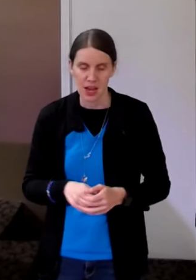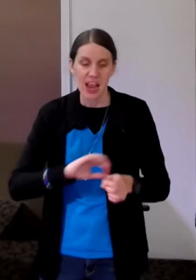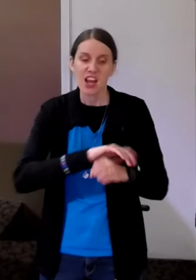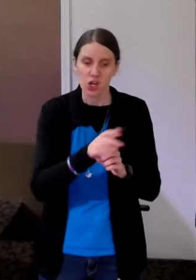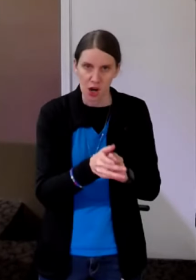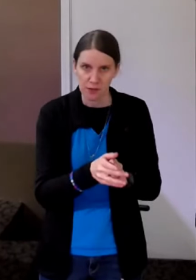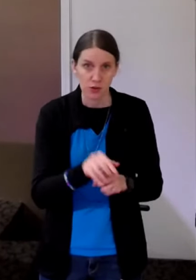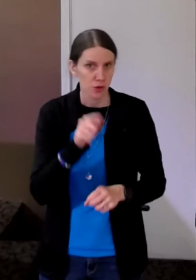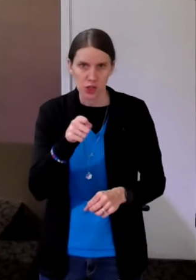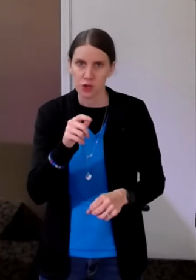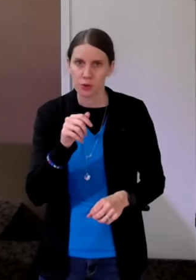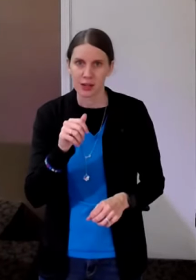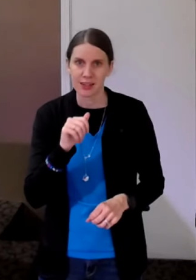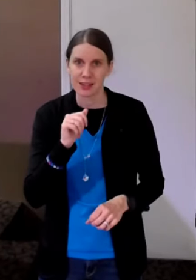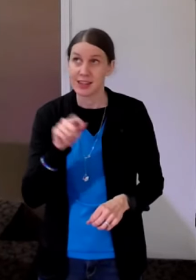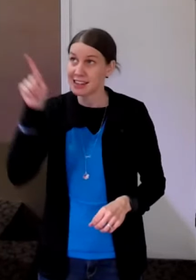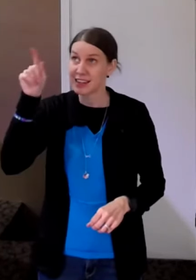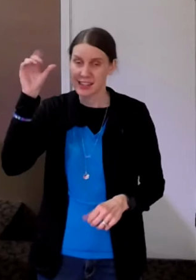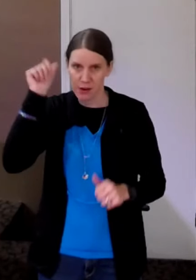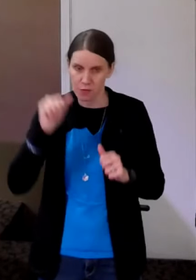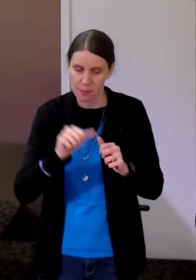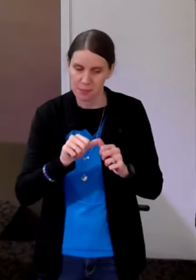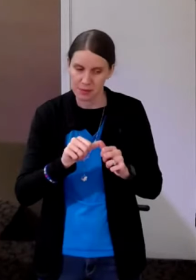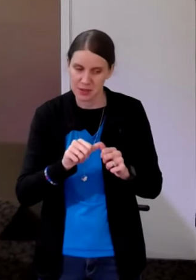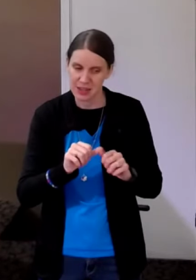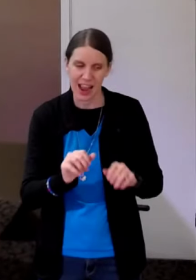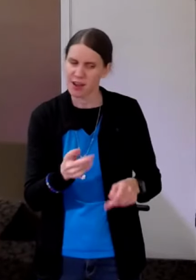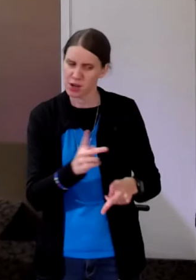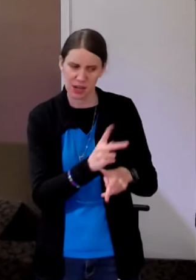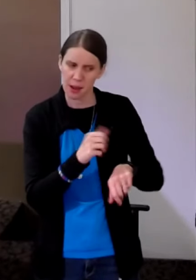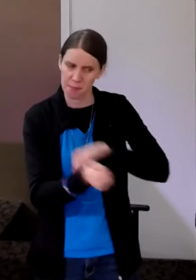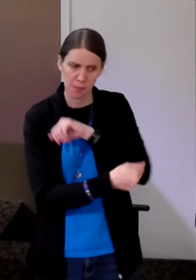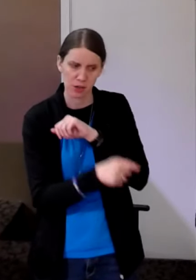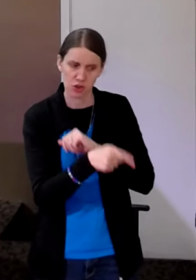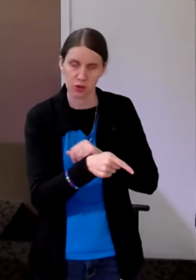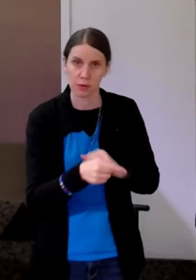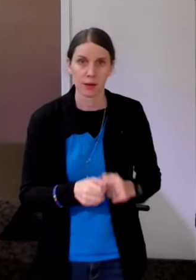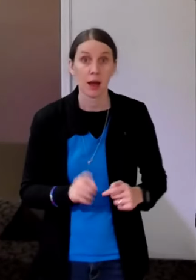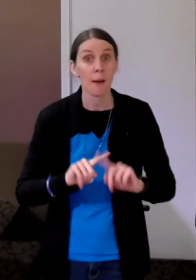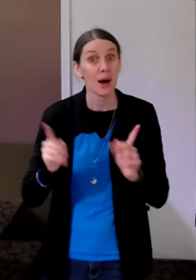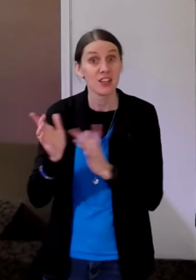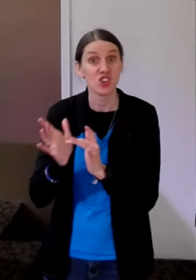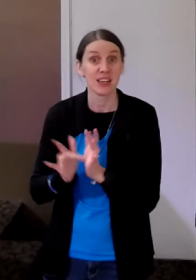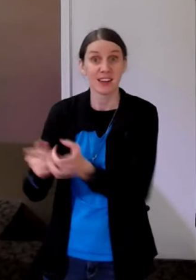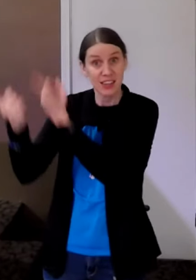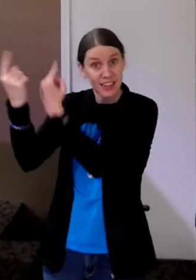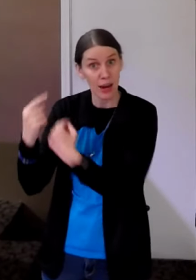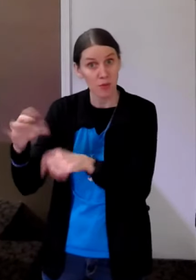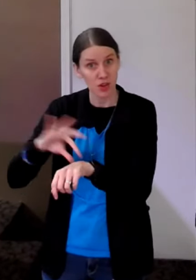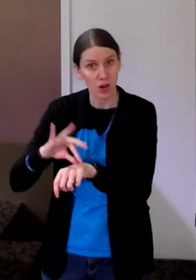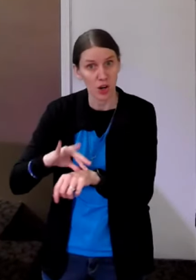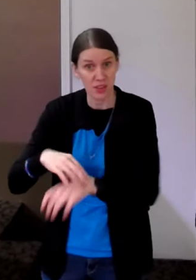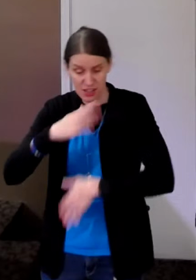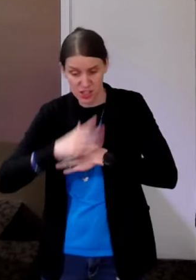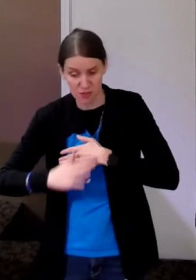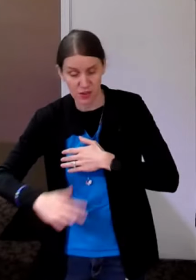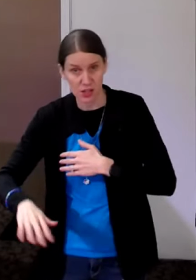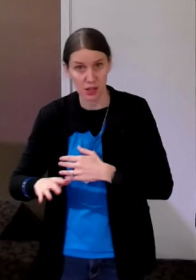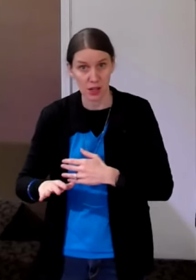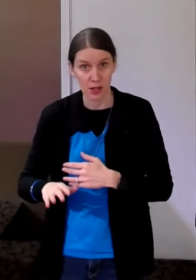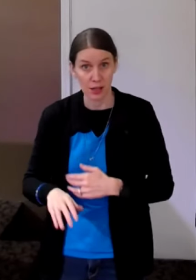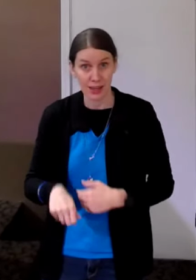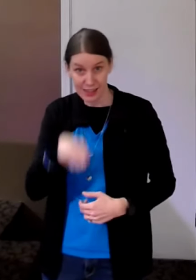yet. But when Jesus came, He came in the flesh so that He could shed His blood. God is a